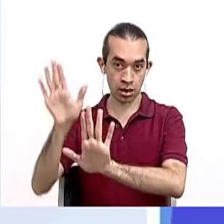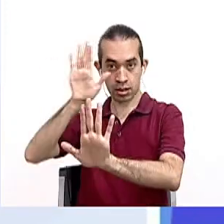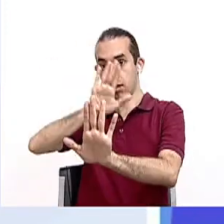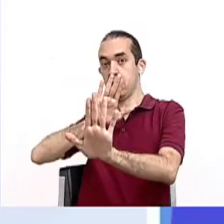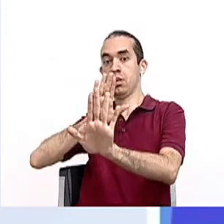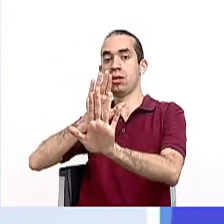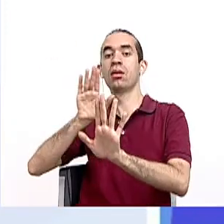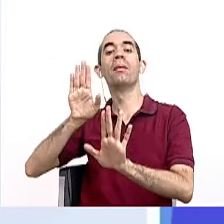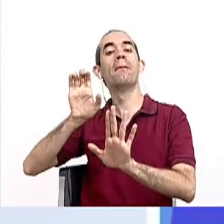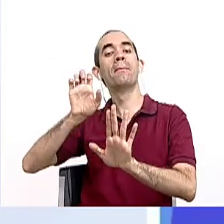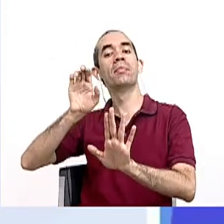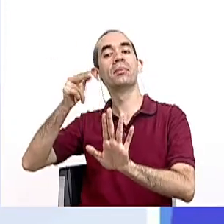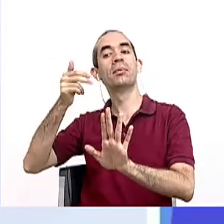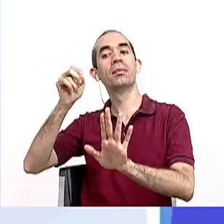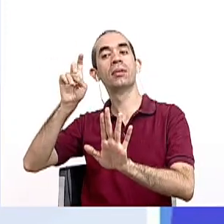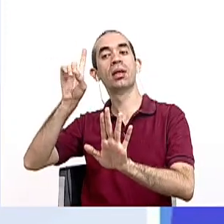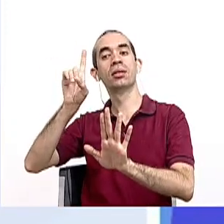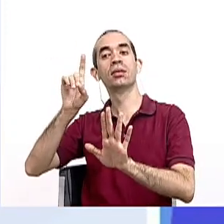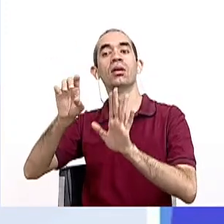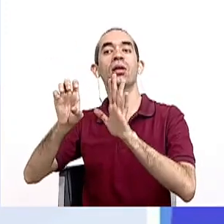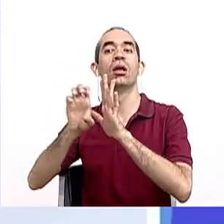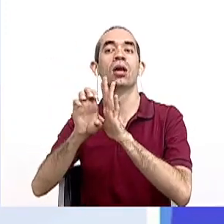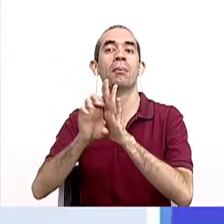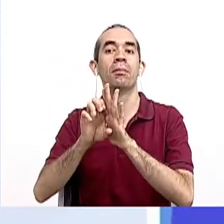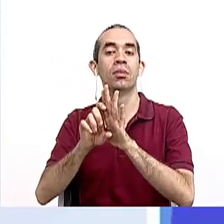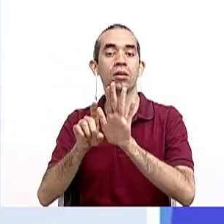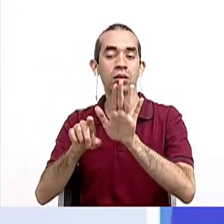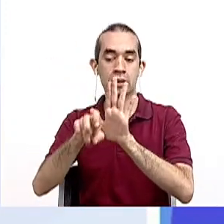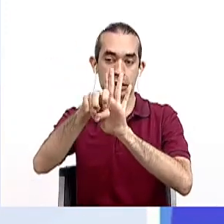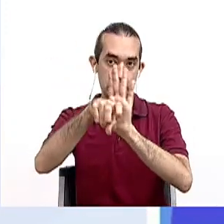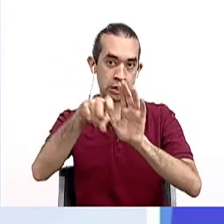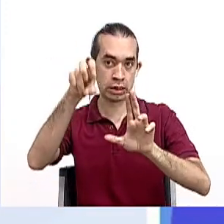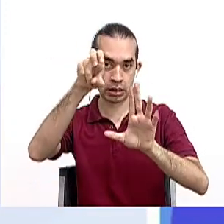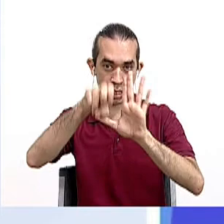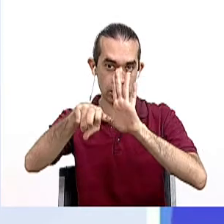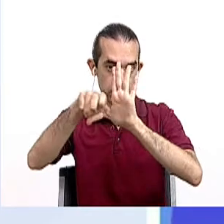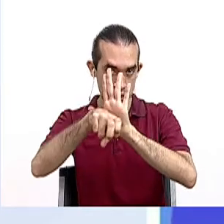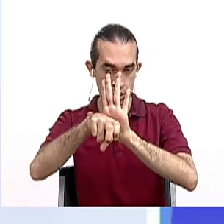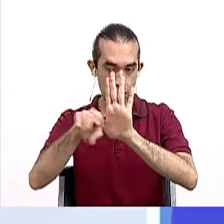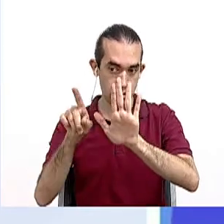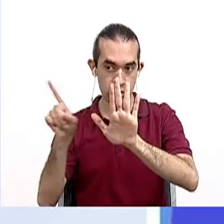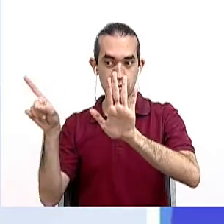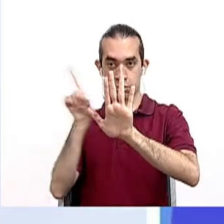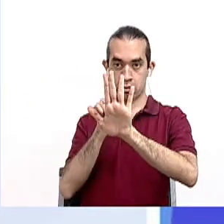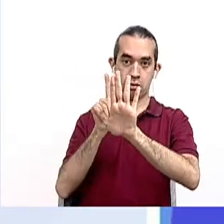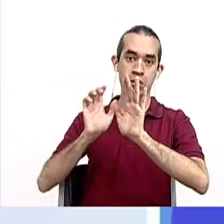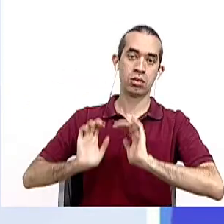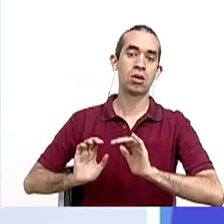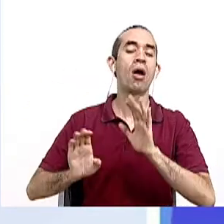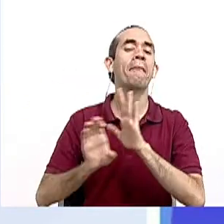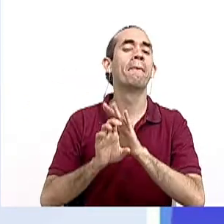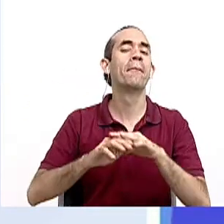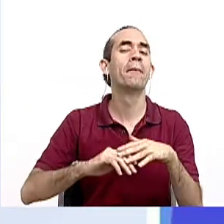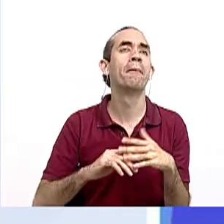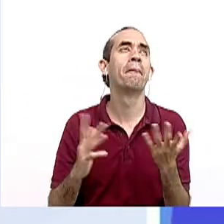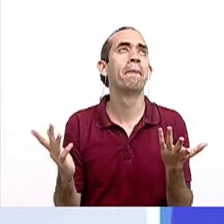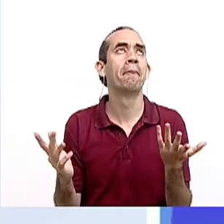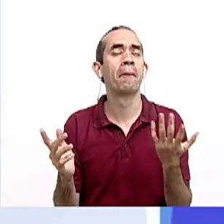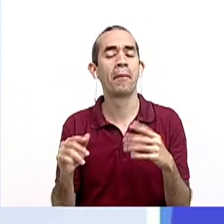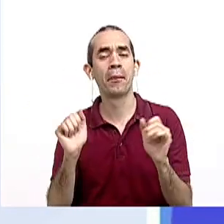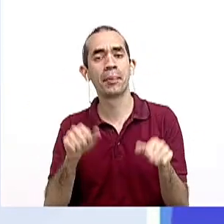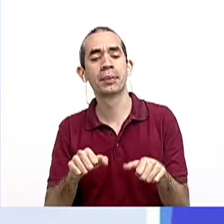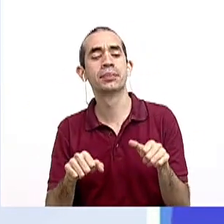behind, okay? For example, the boy is behind the chair, but if you are going to give a direction, you can say that the store